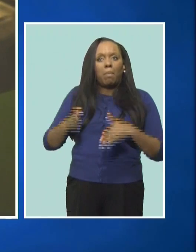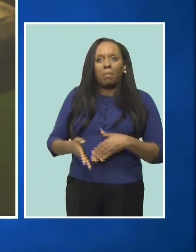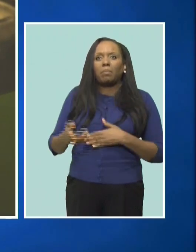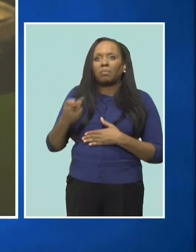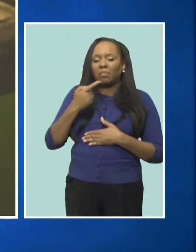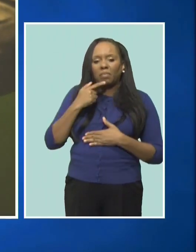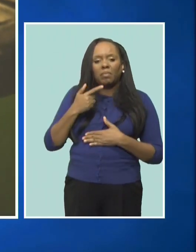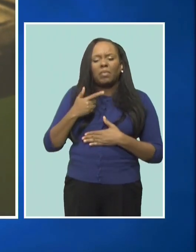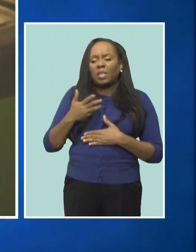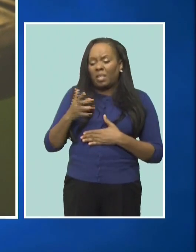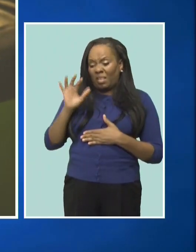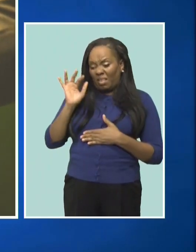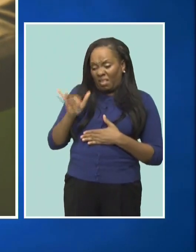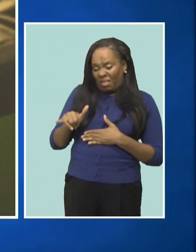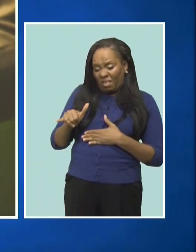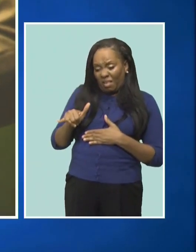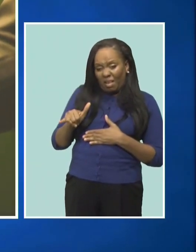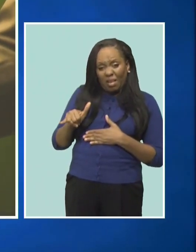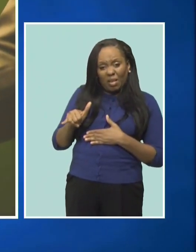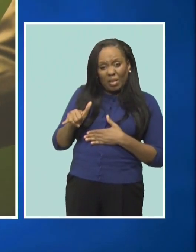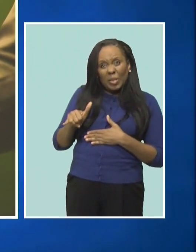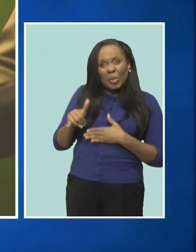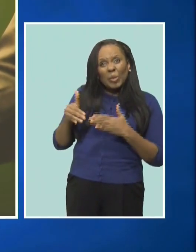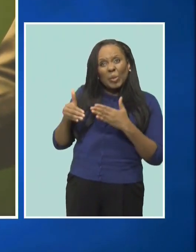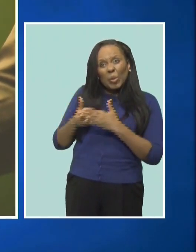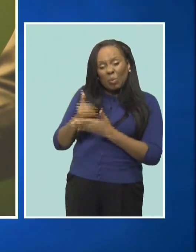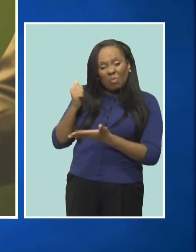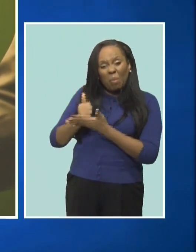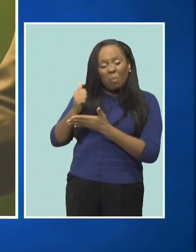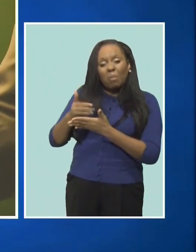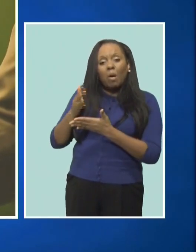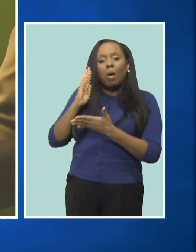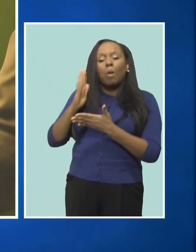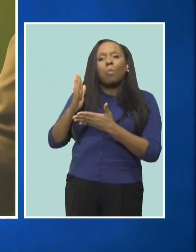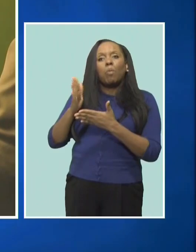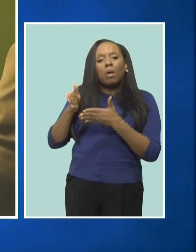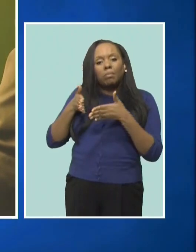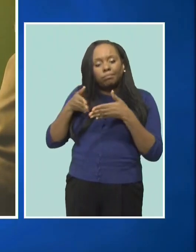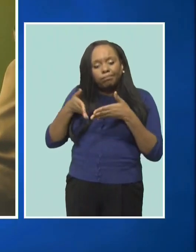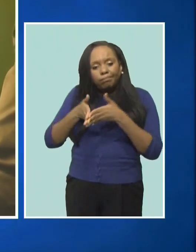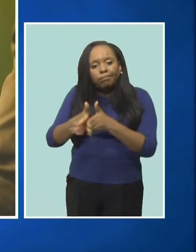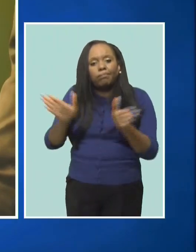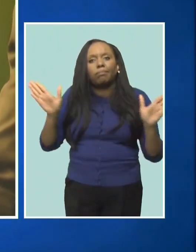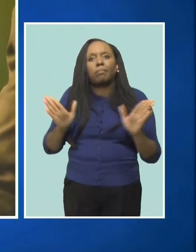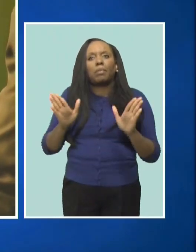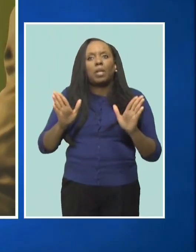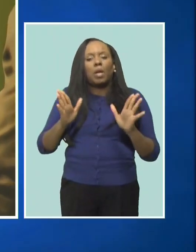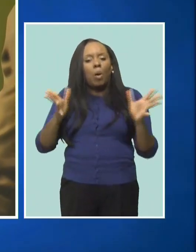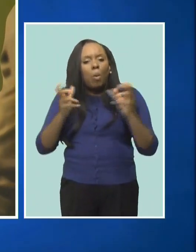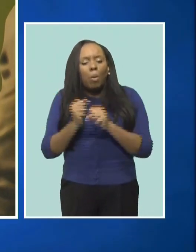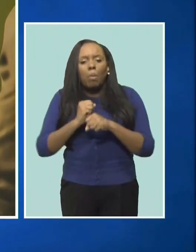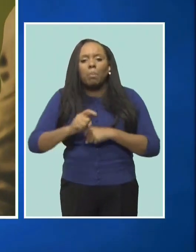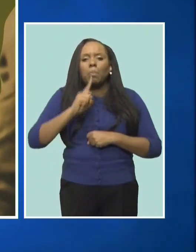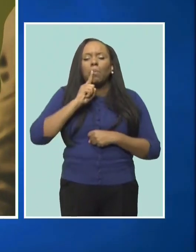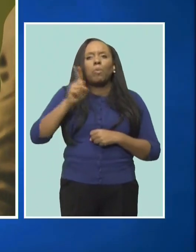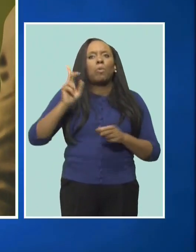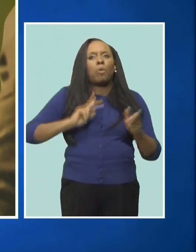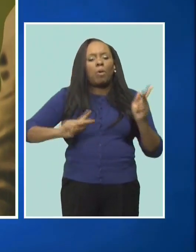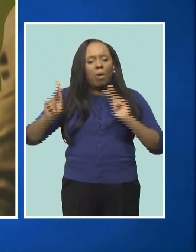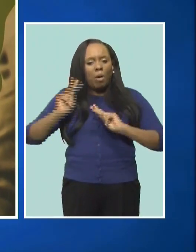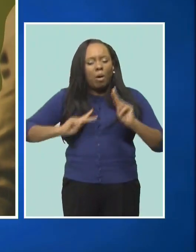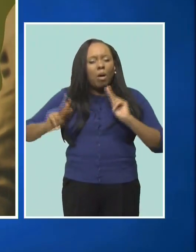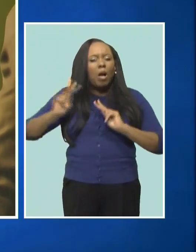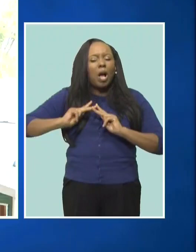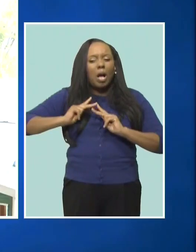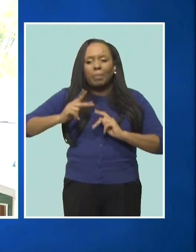the creation to the wider society and is also part of a long-term plan to gain a presence in the market before taking it to the